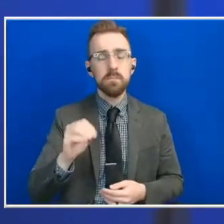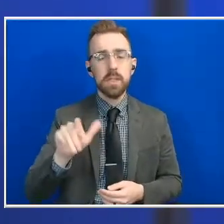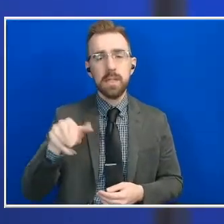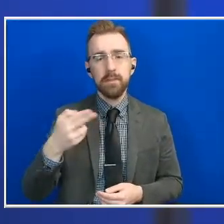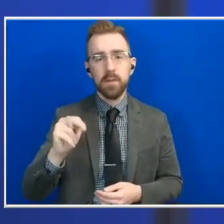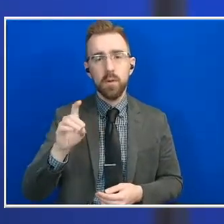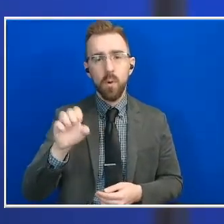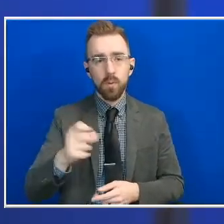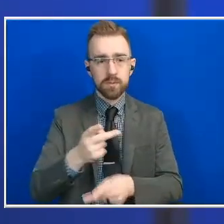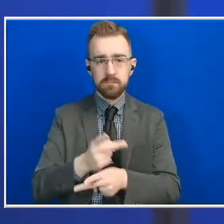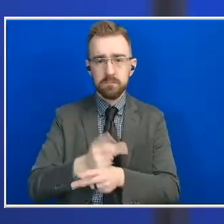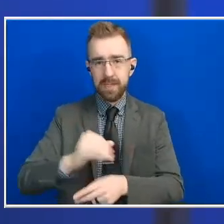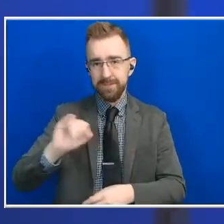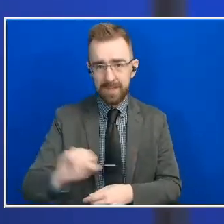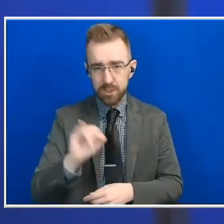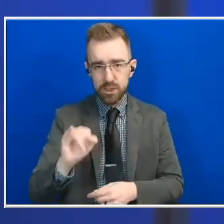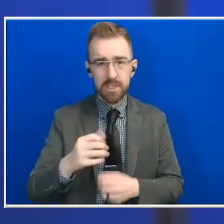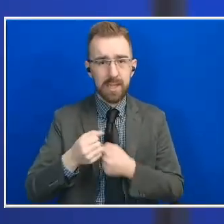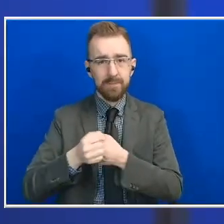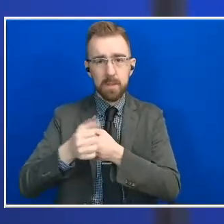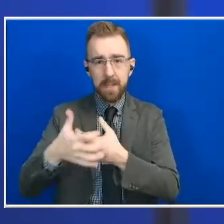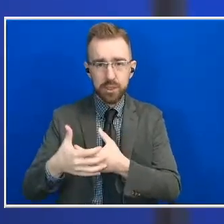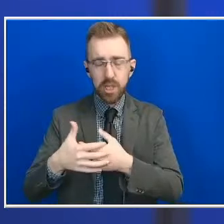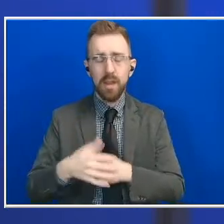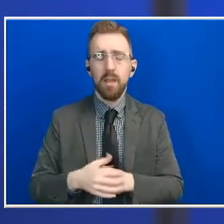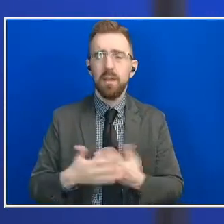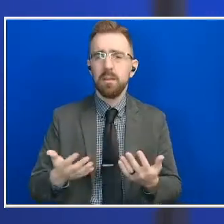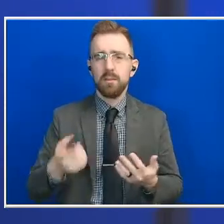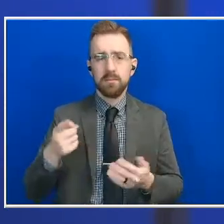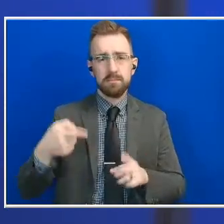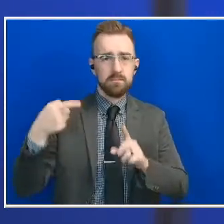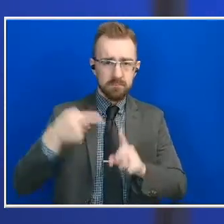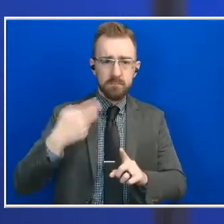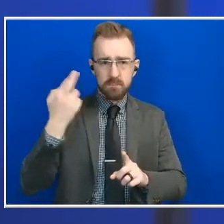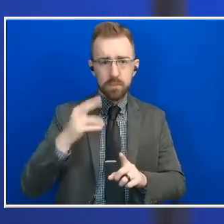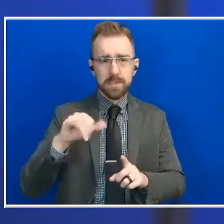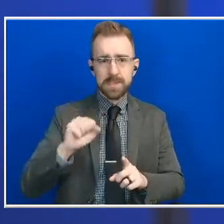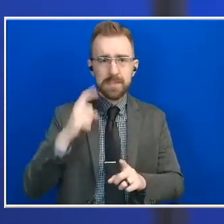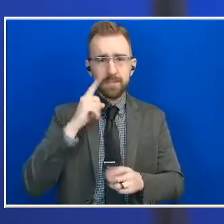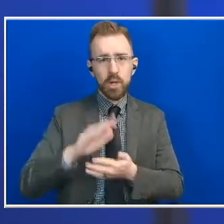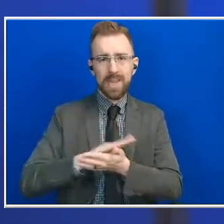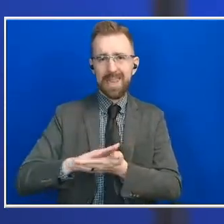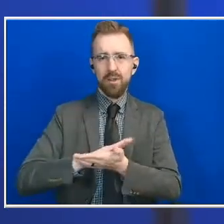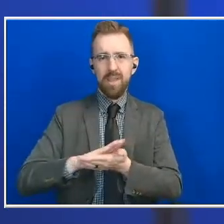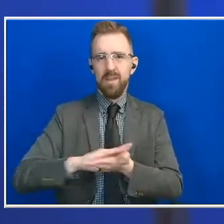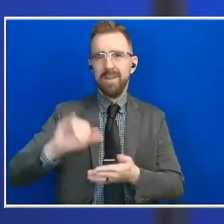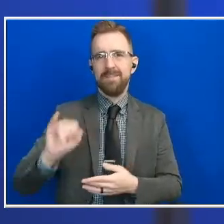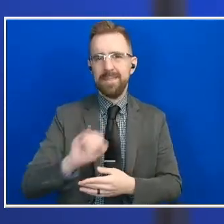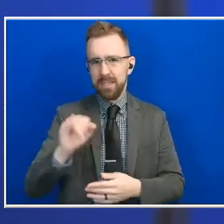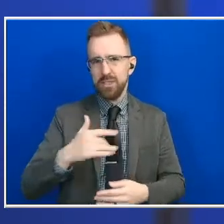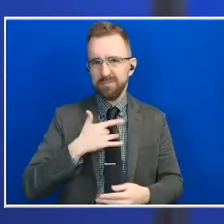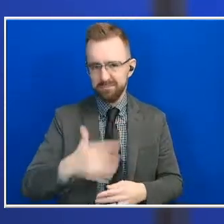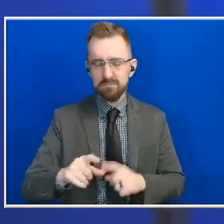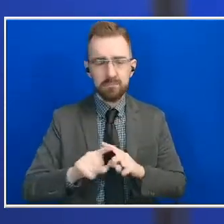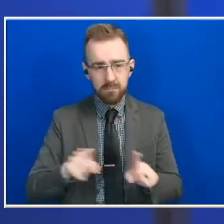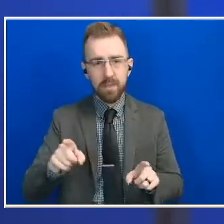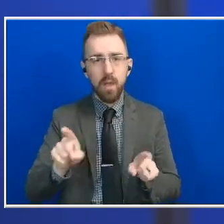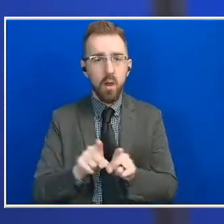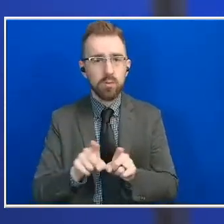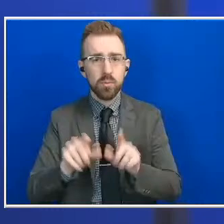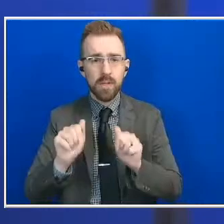infection, inflammation. Their sole purpose is usually for clearing out infection, but they also can be a harbinger for